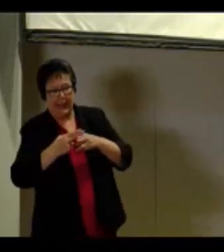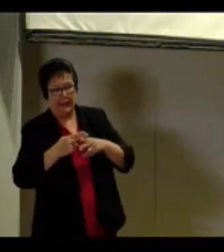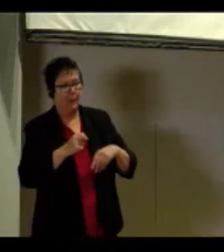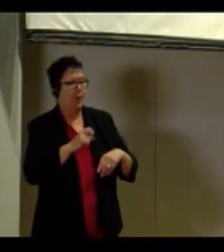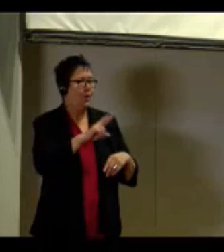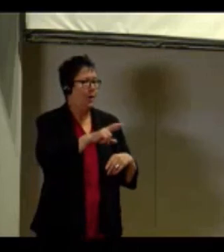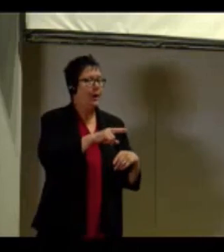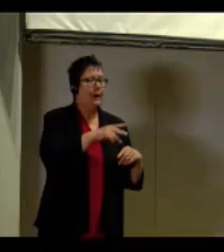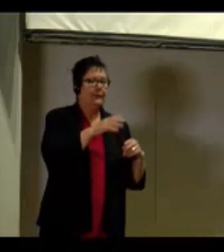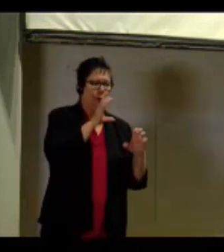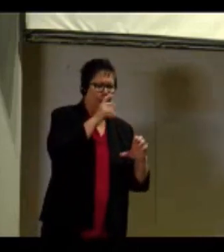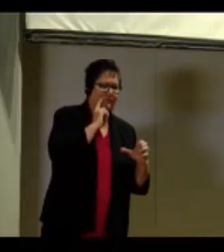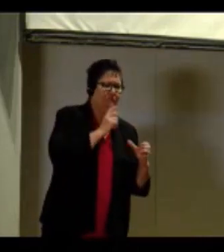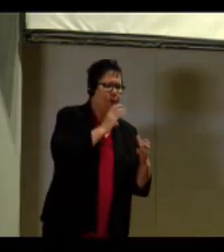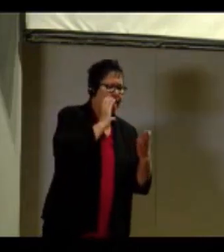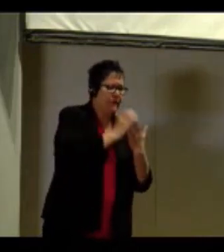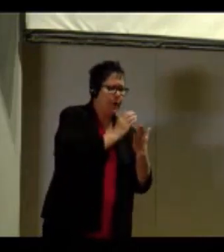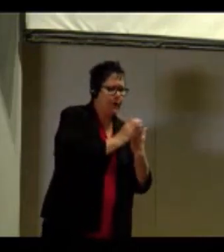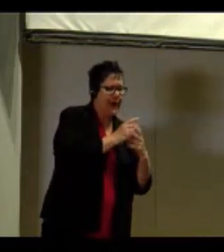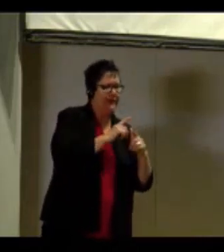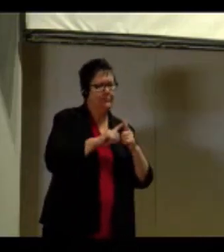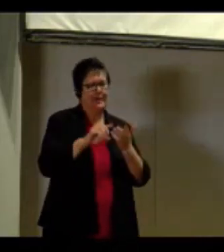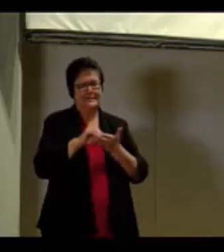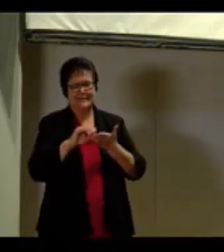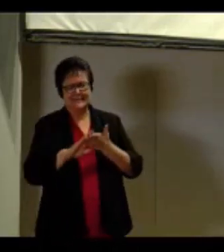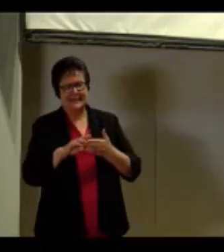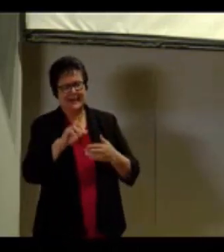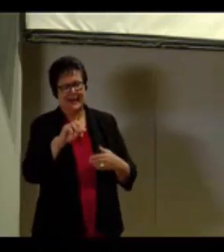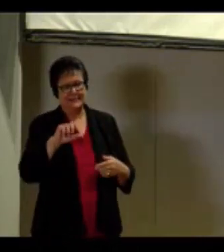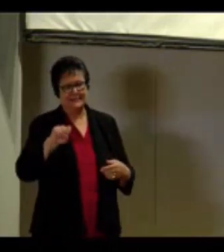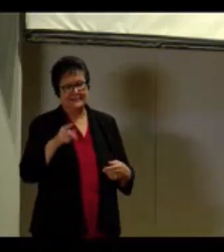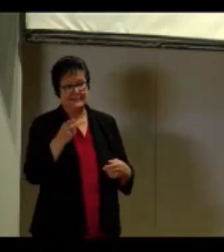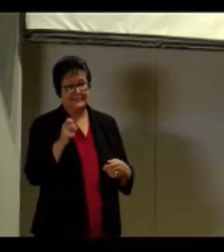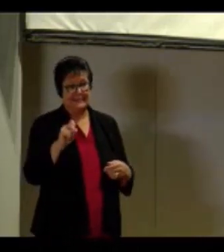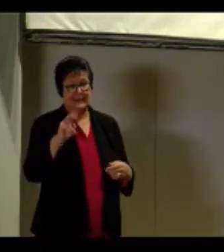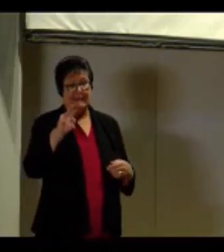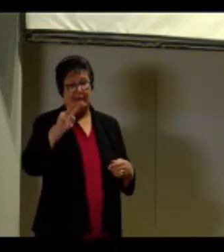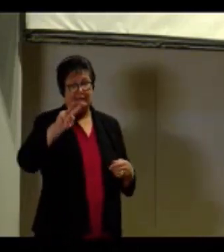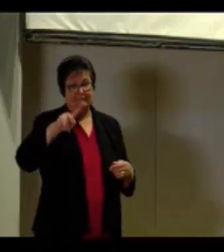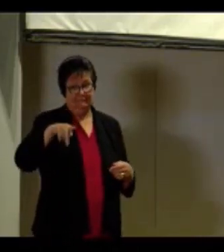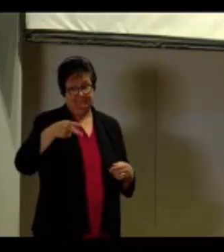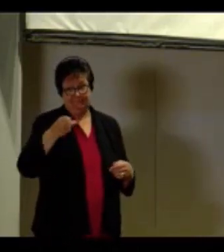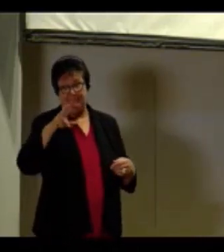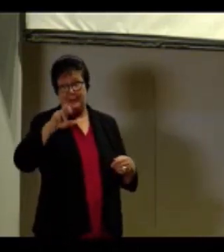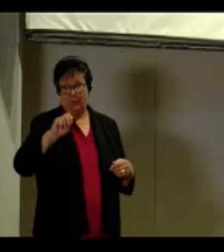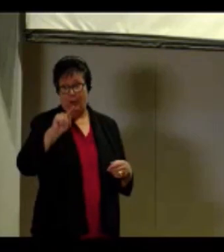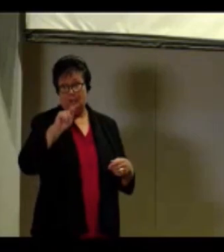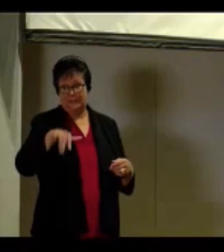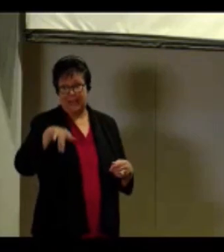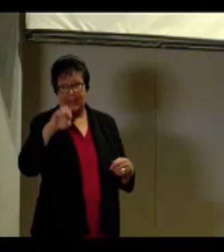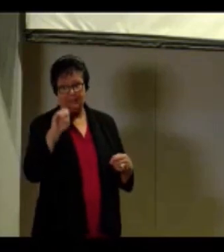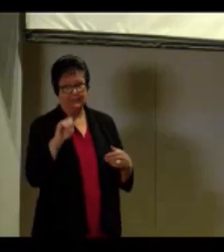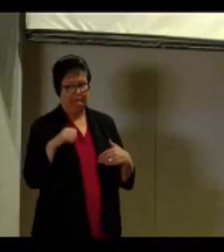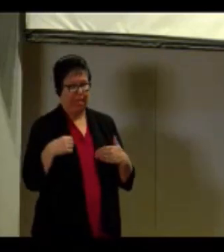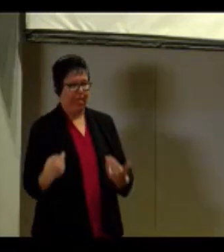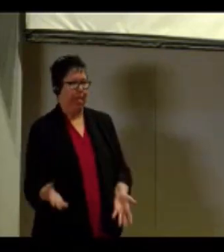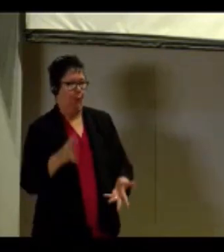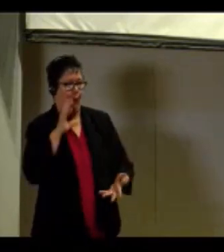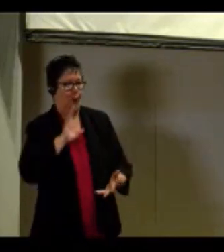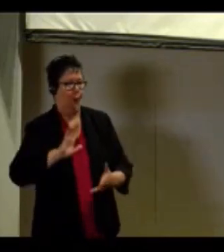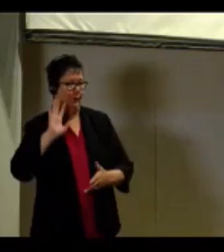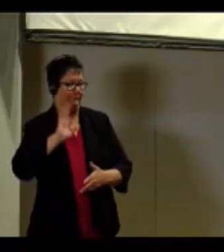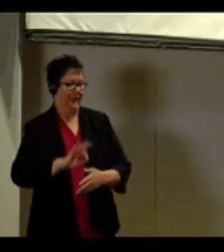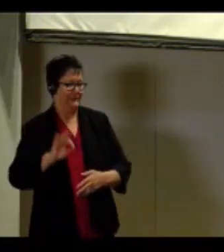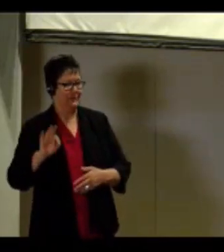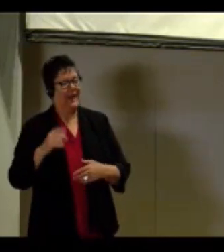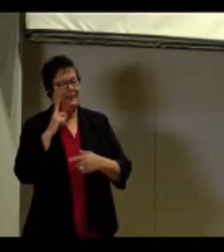daguerreotype. So I understand it would be too complicated to go back to each individual description, but I wonder if you're aware